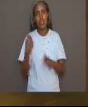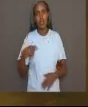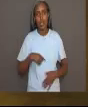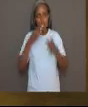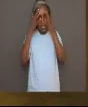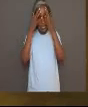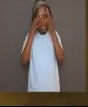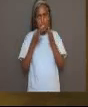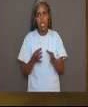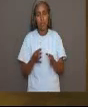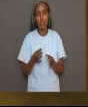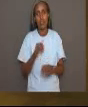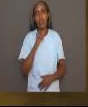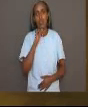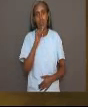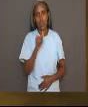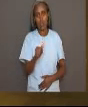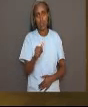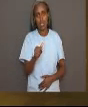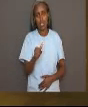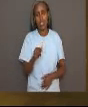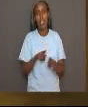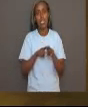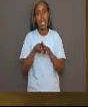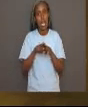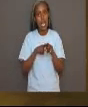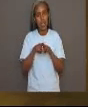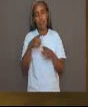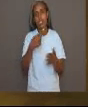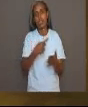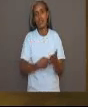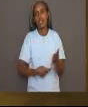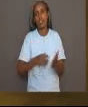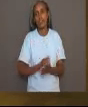determine whether or not an argument is valid.